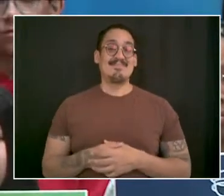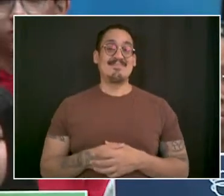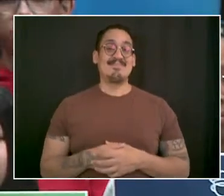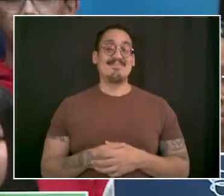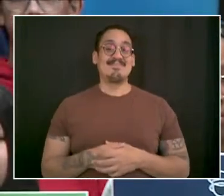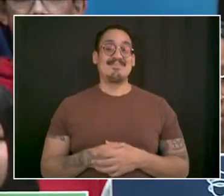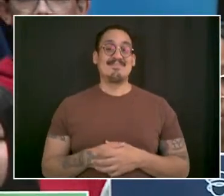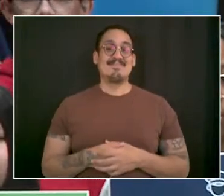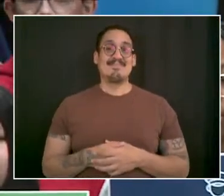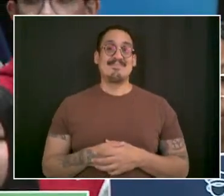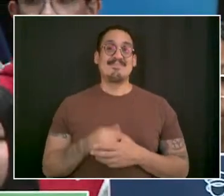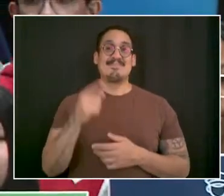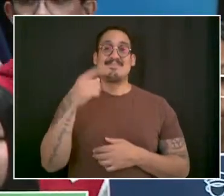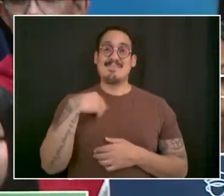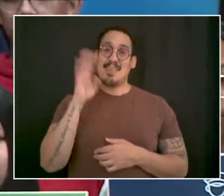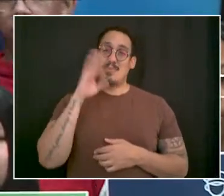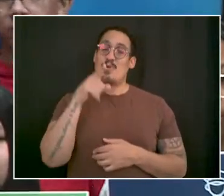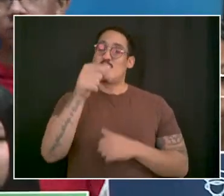were mischievous in school.